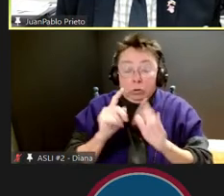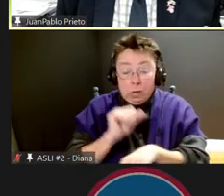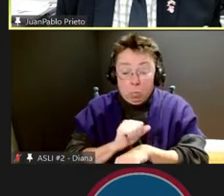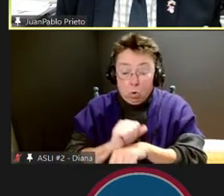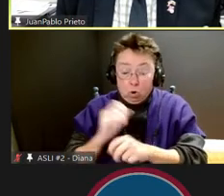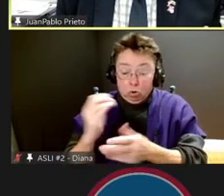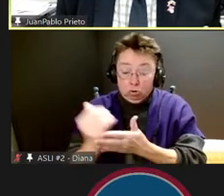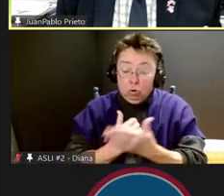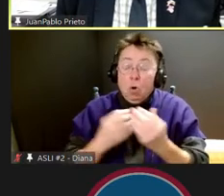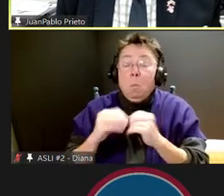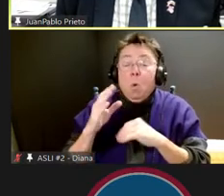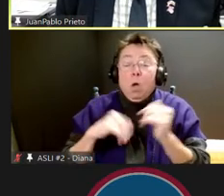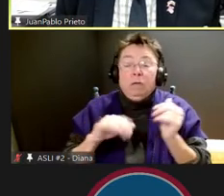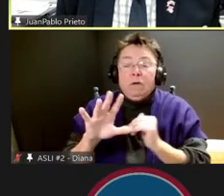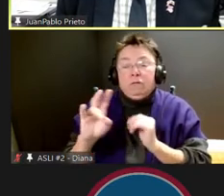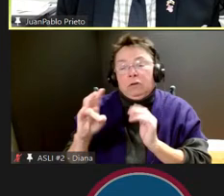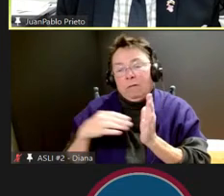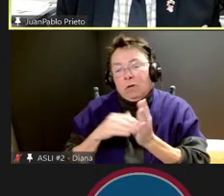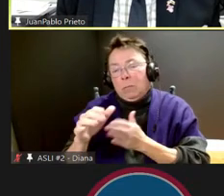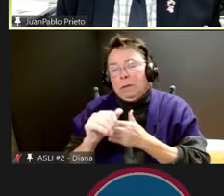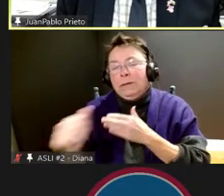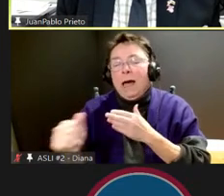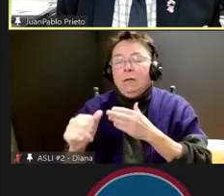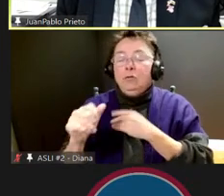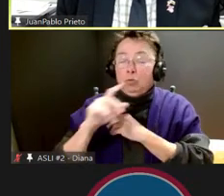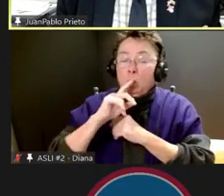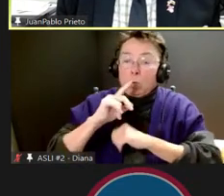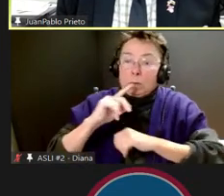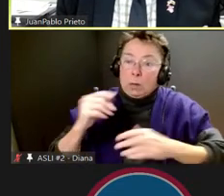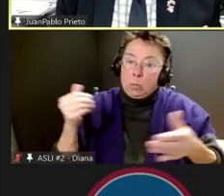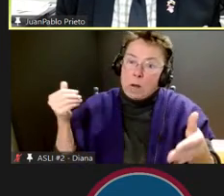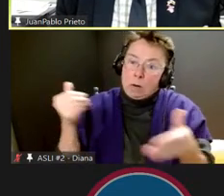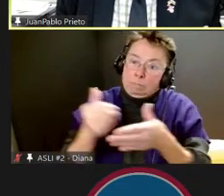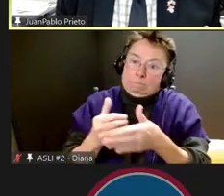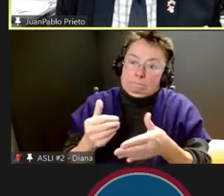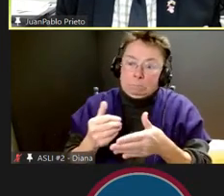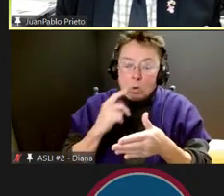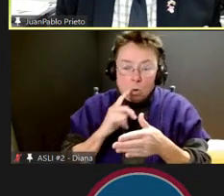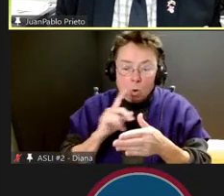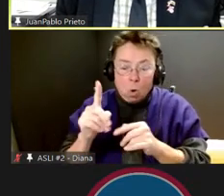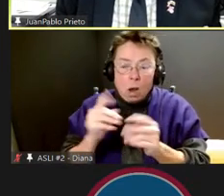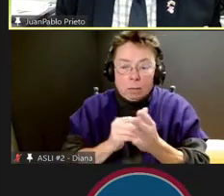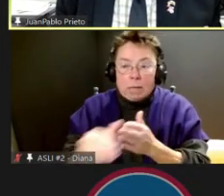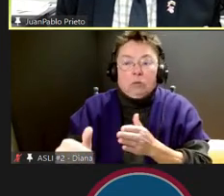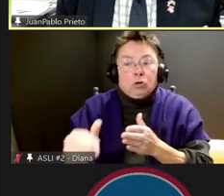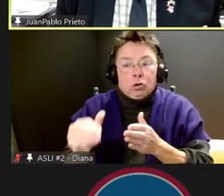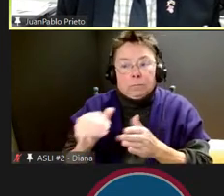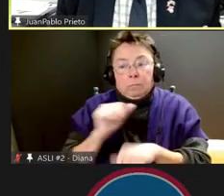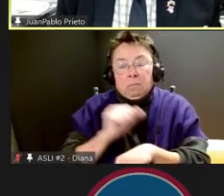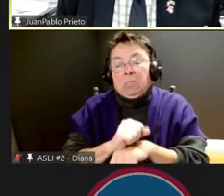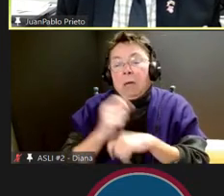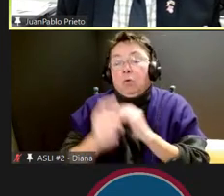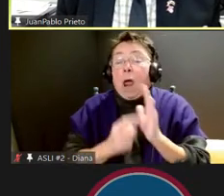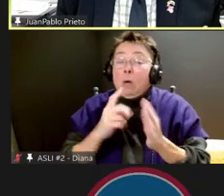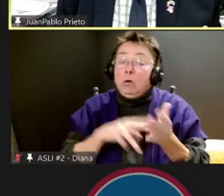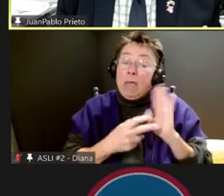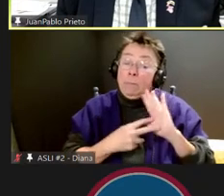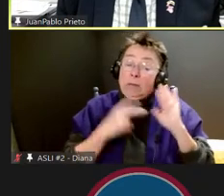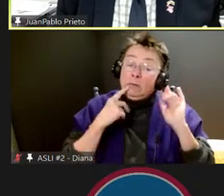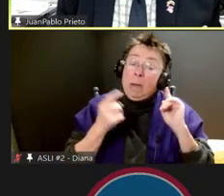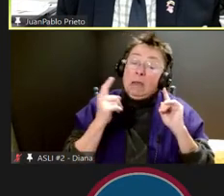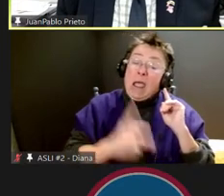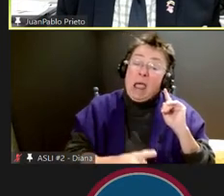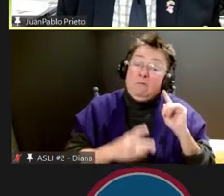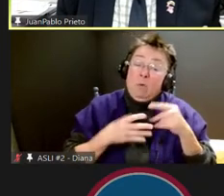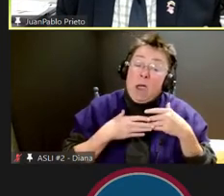over $57 million. So as you can see, we are hitting towards that 1 million labor hour mark, which will be about halfway through the projected